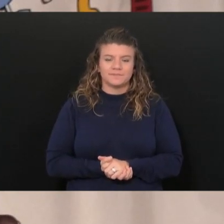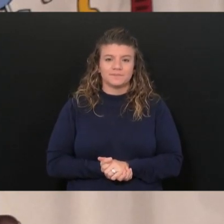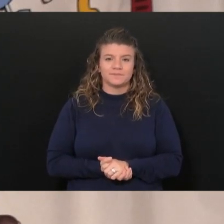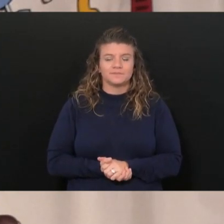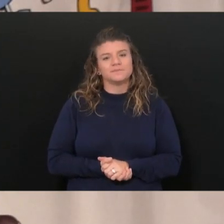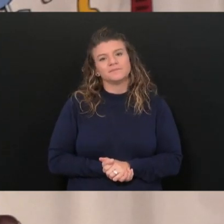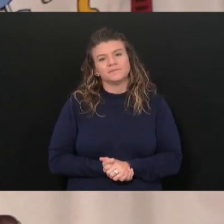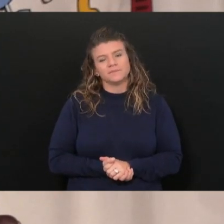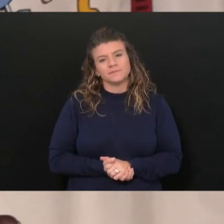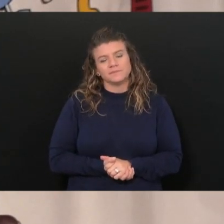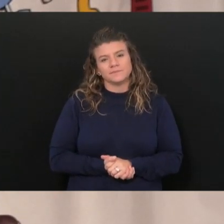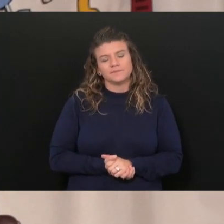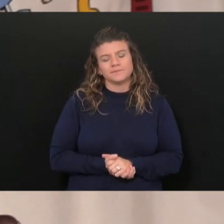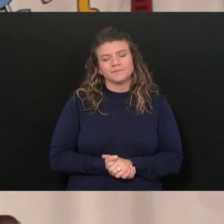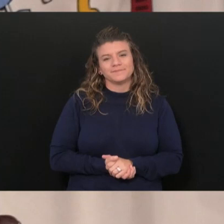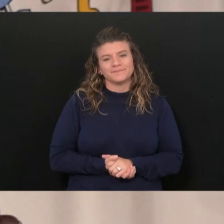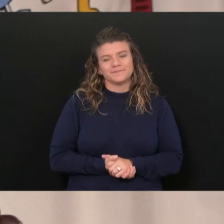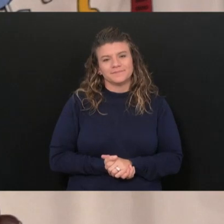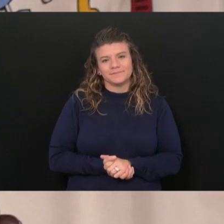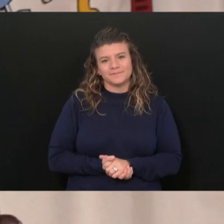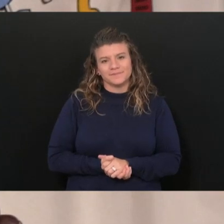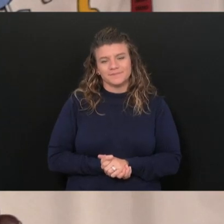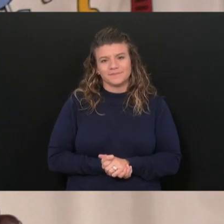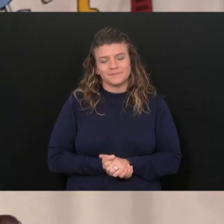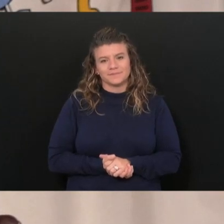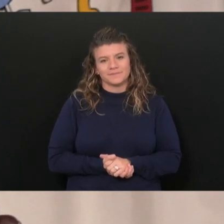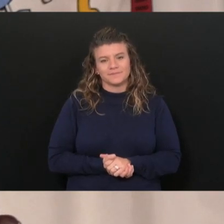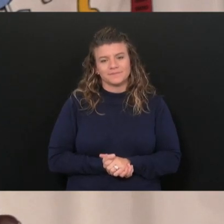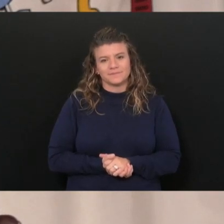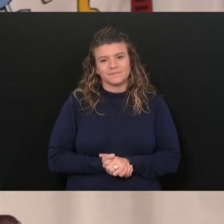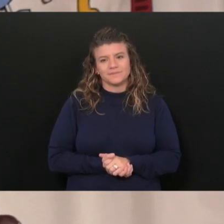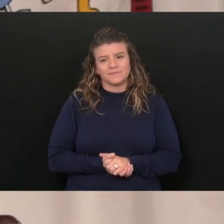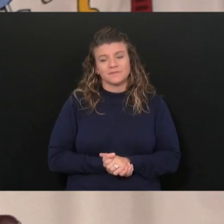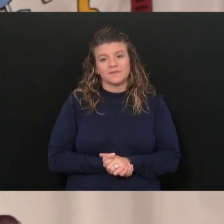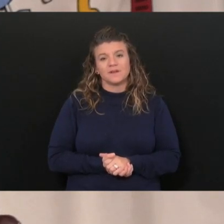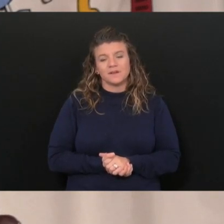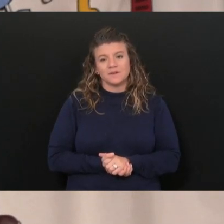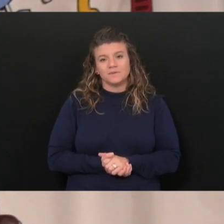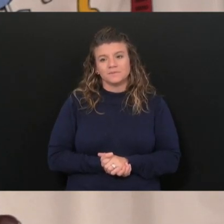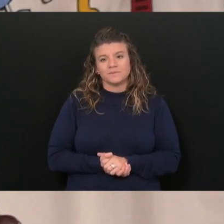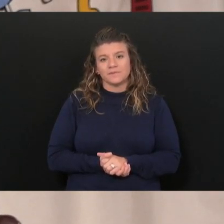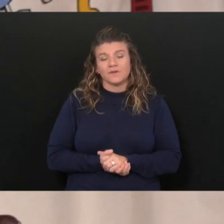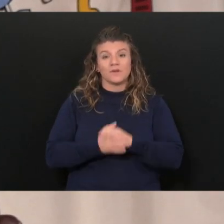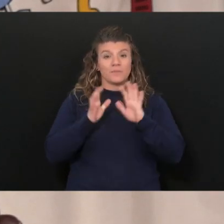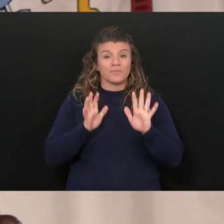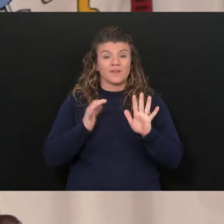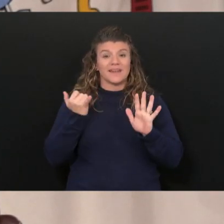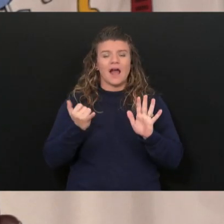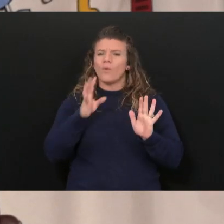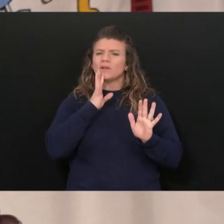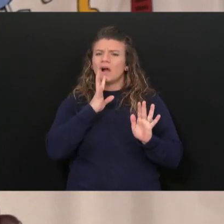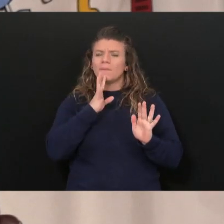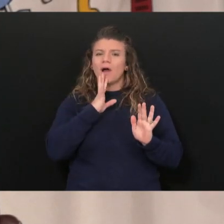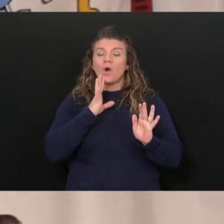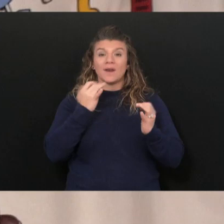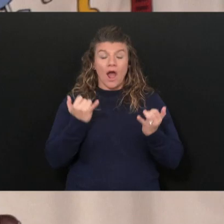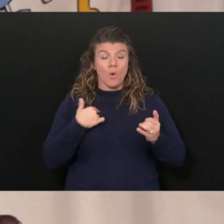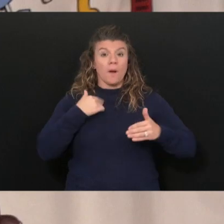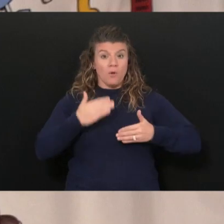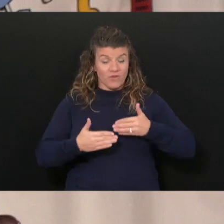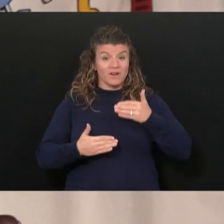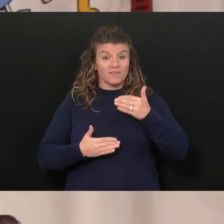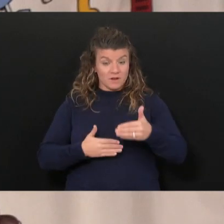Now, if I could just talk just a second about, as we move forward, about our hotspot counties. We have